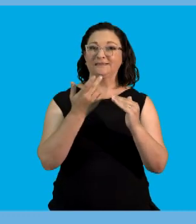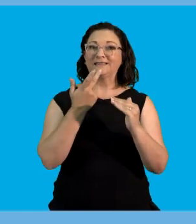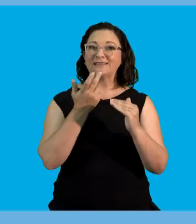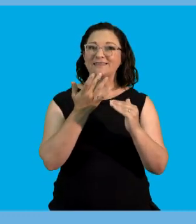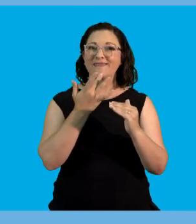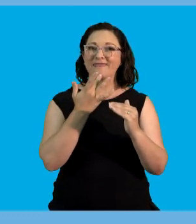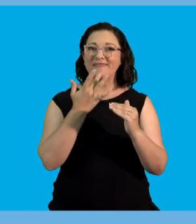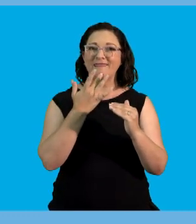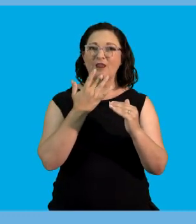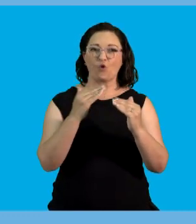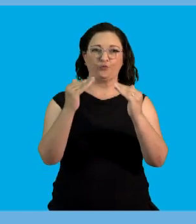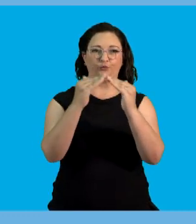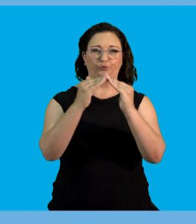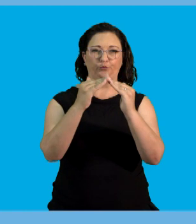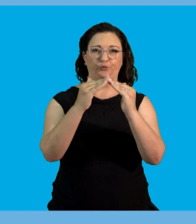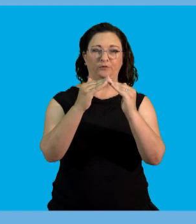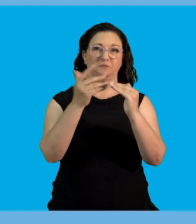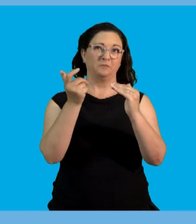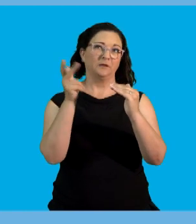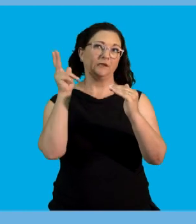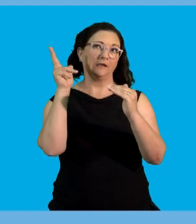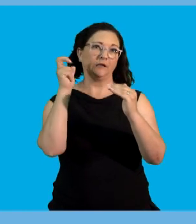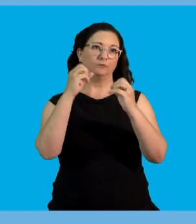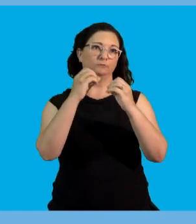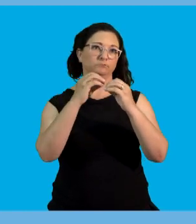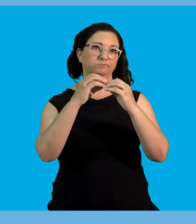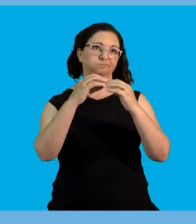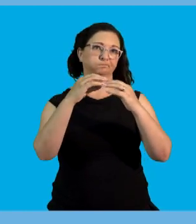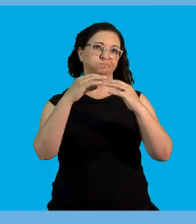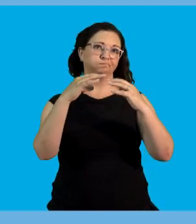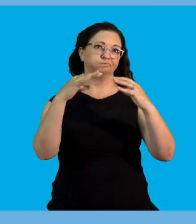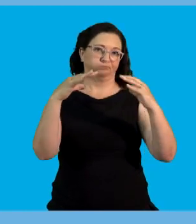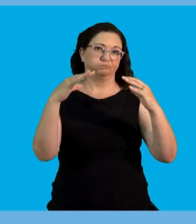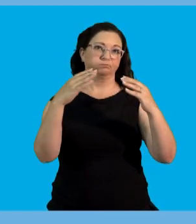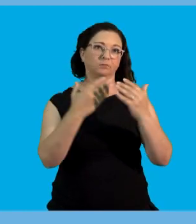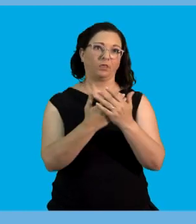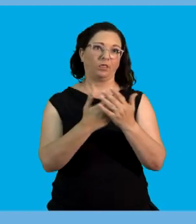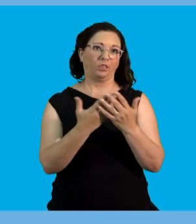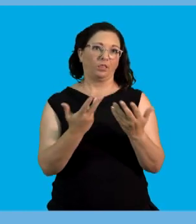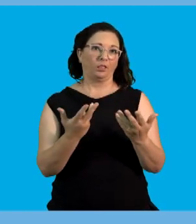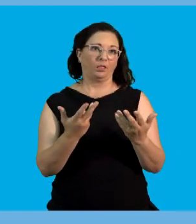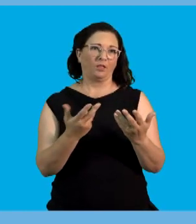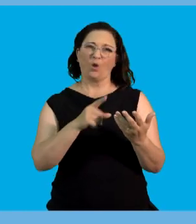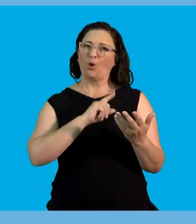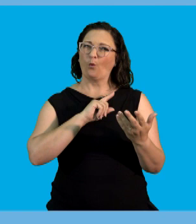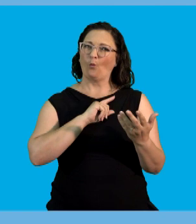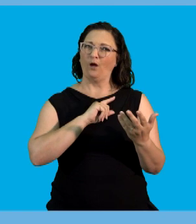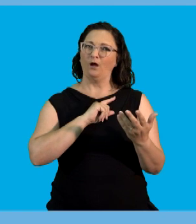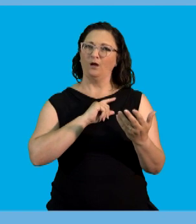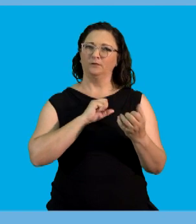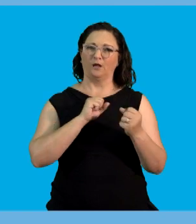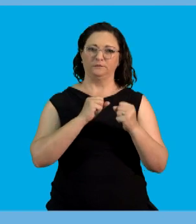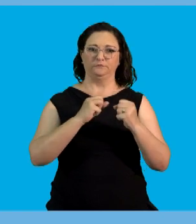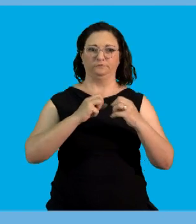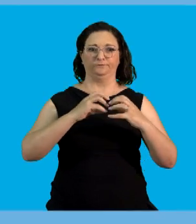tin-roofed house? On a hot day, you often hear the metal roof panel groan and creak. Do we know why